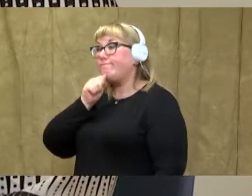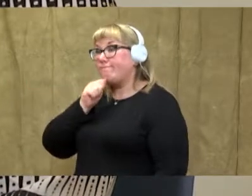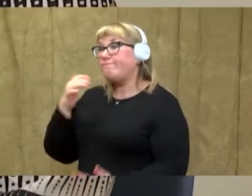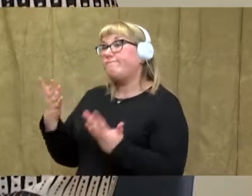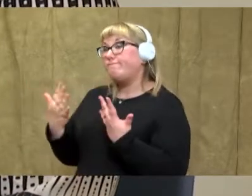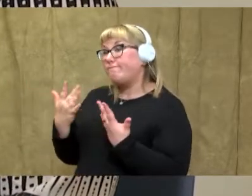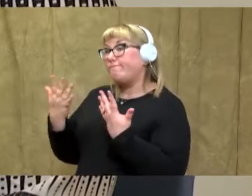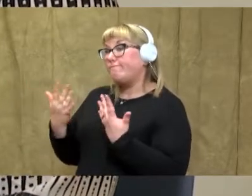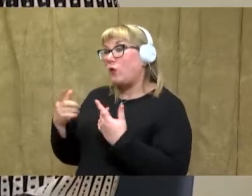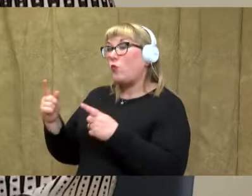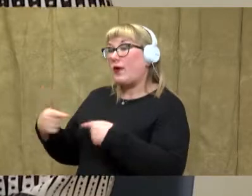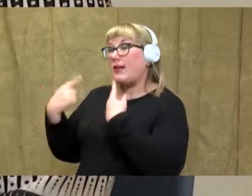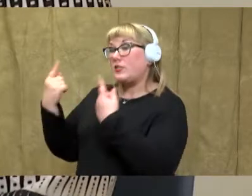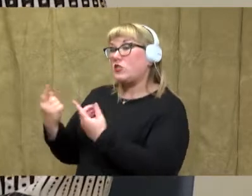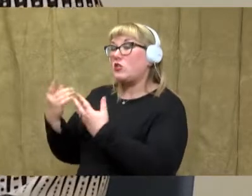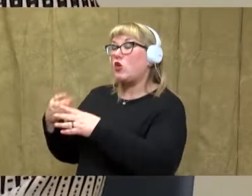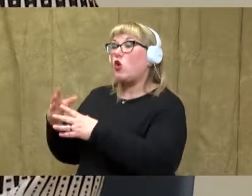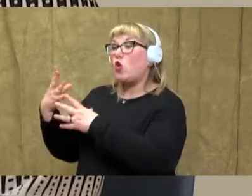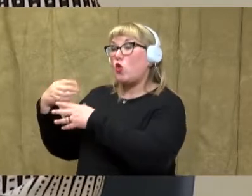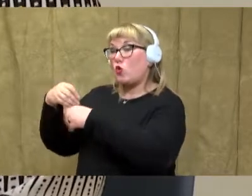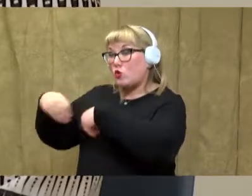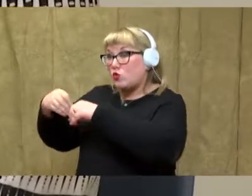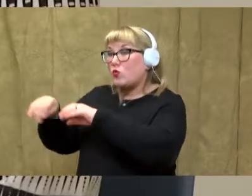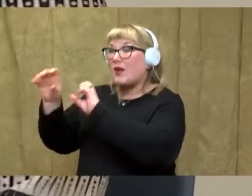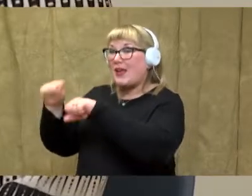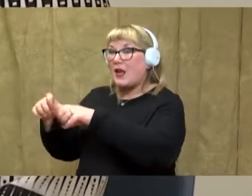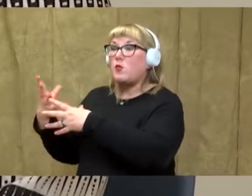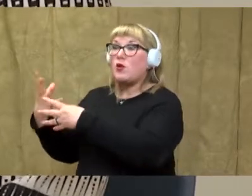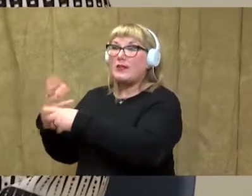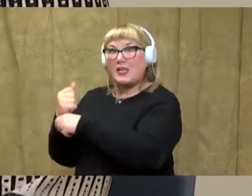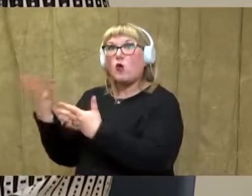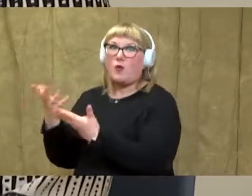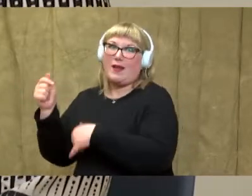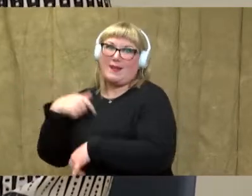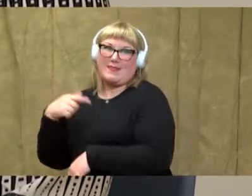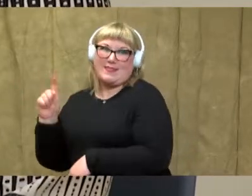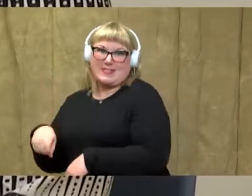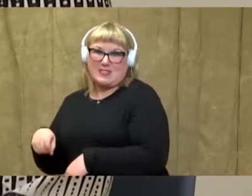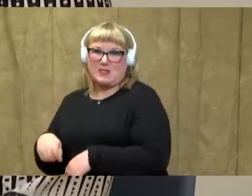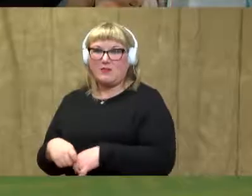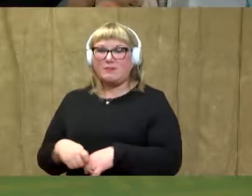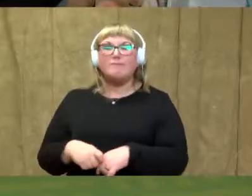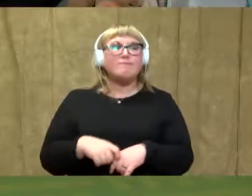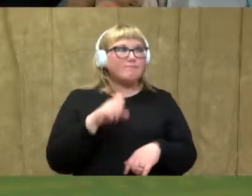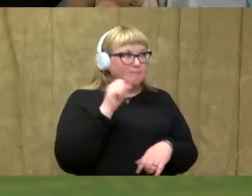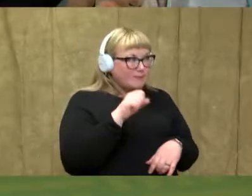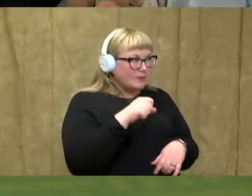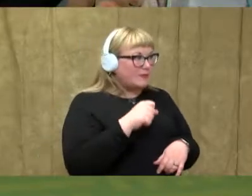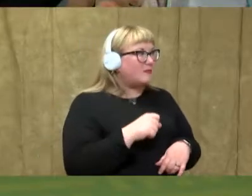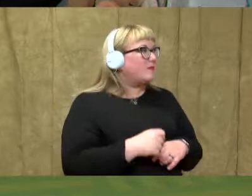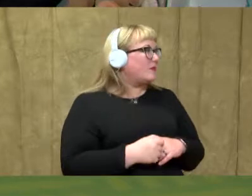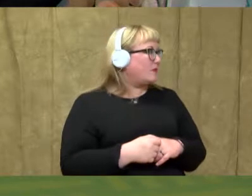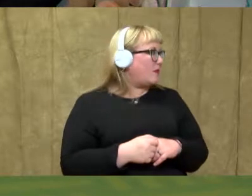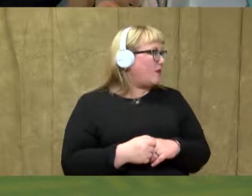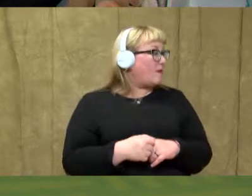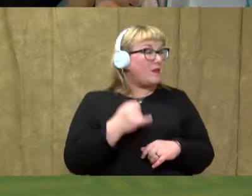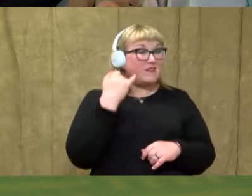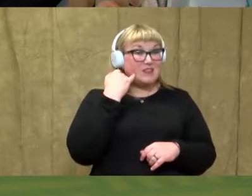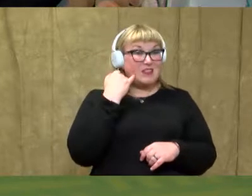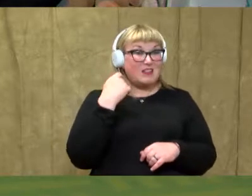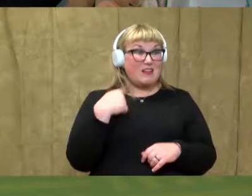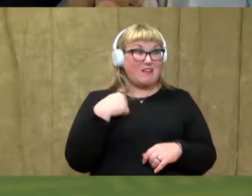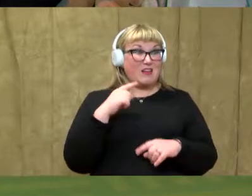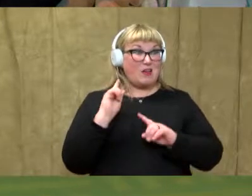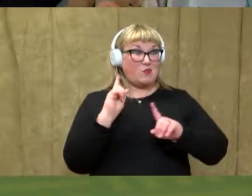the store's able to get the things back in stock or back Yeah. in the store where I can buy them. Okay, and that kind of makes me think about it too. If I'm running